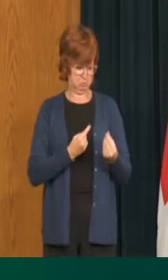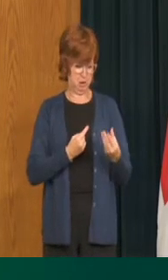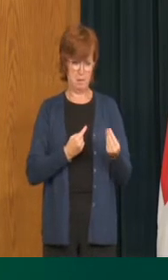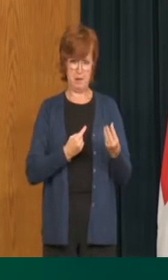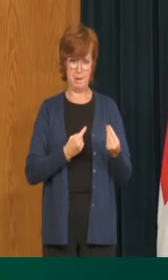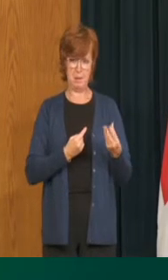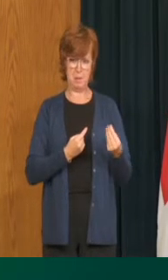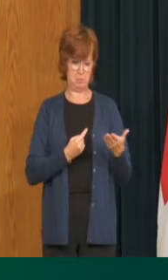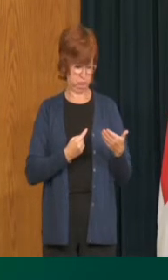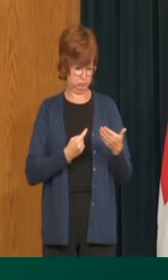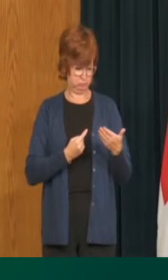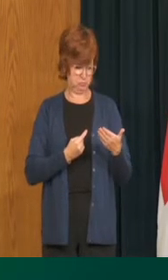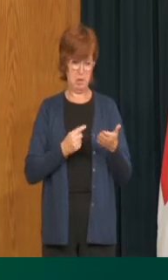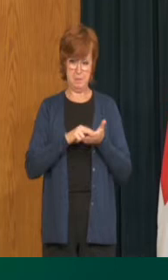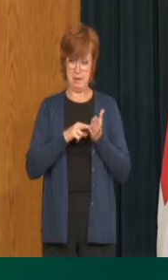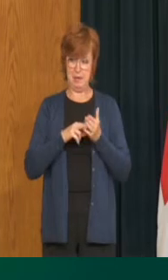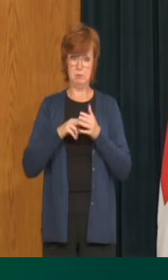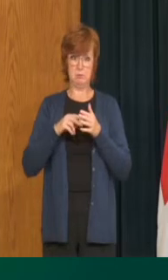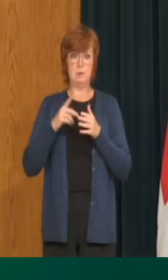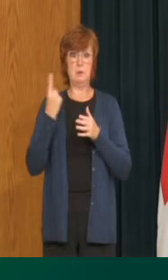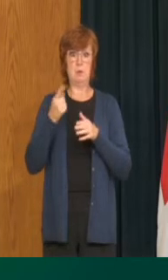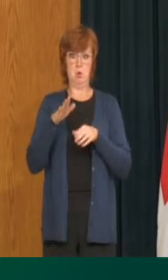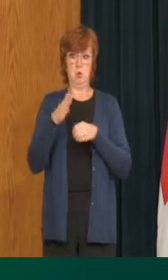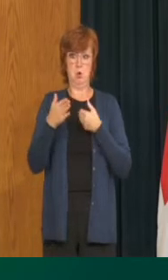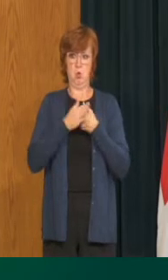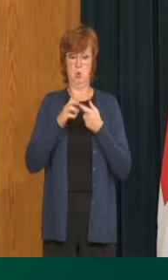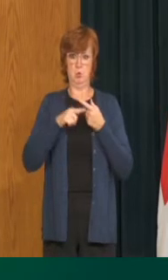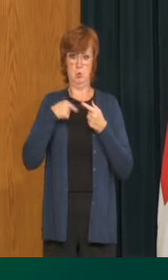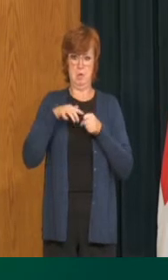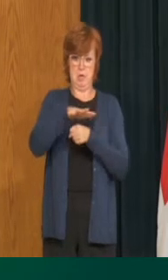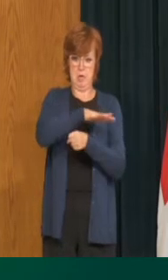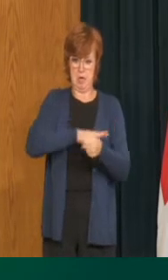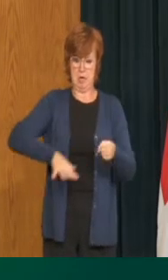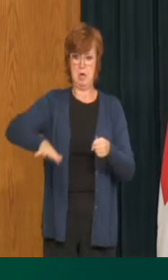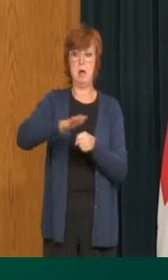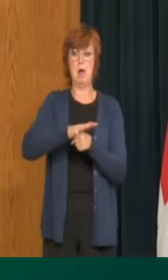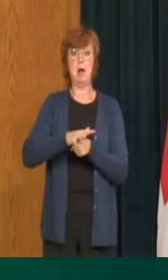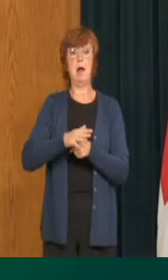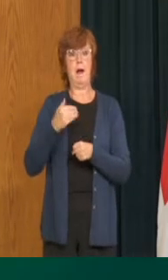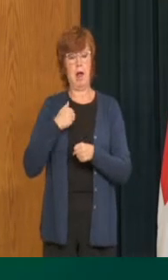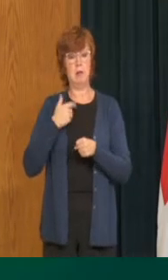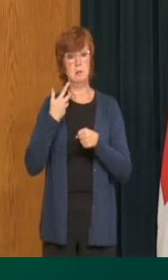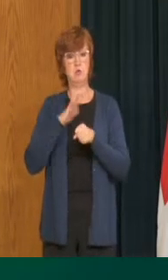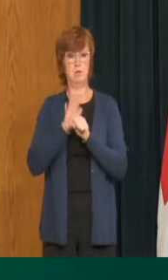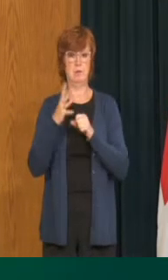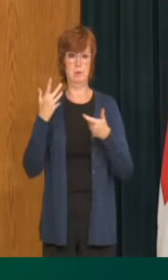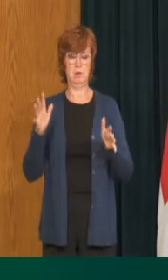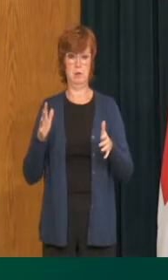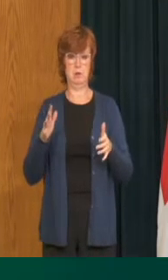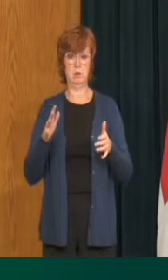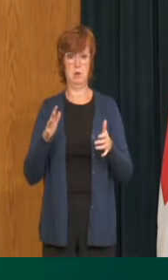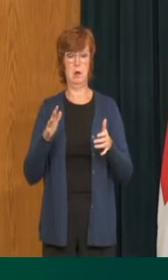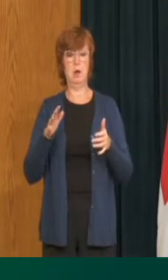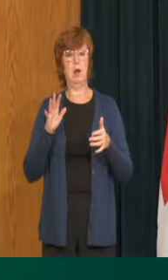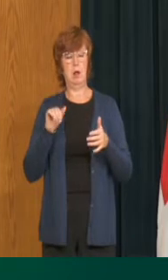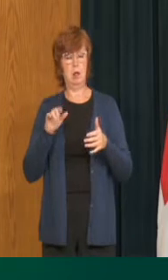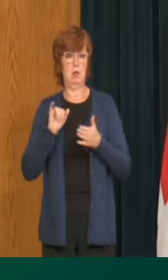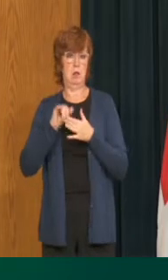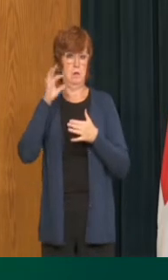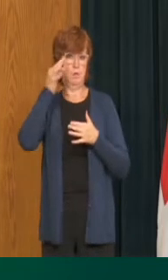Ford's government. The federal government, through our Council of Federation calls, has adopted a lot of that work and brought this COVID alert